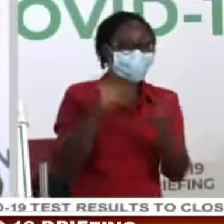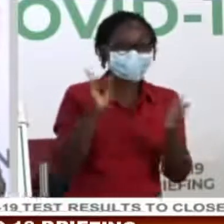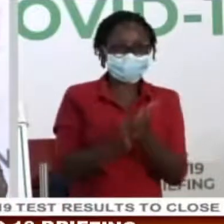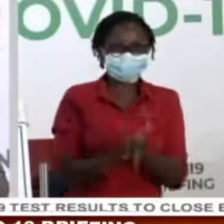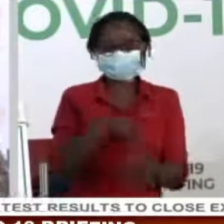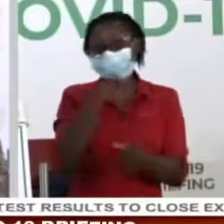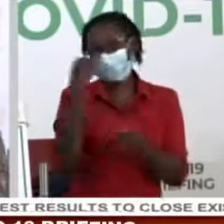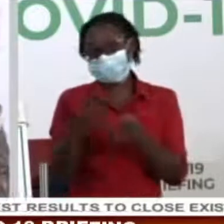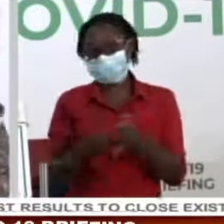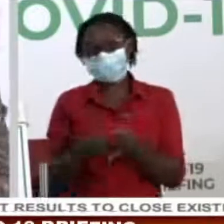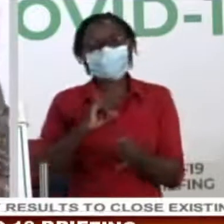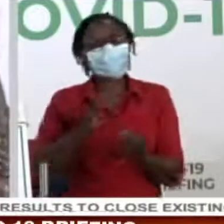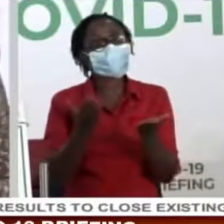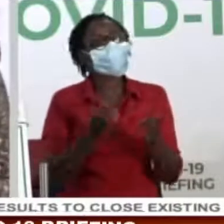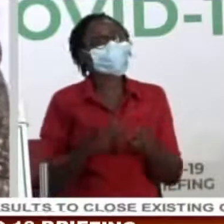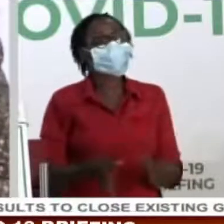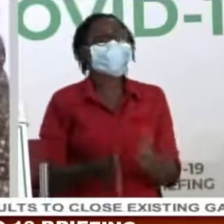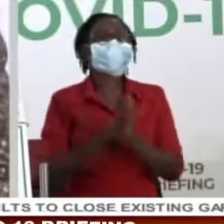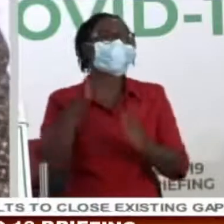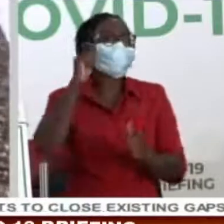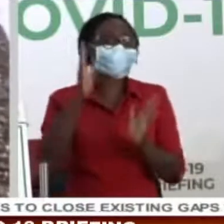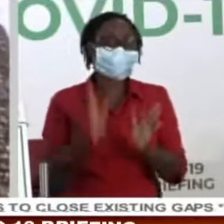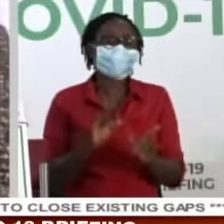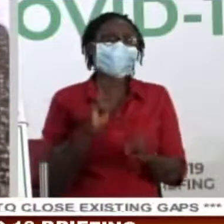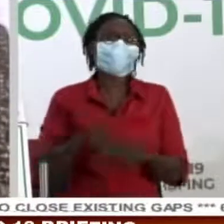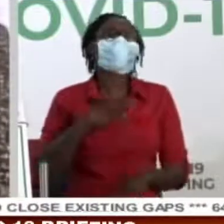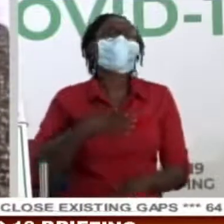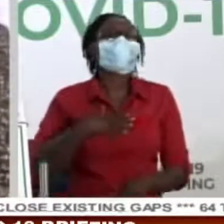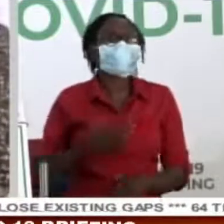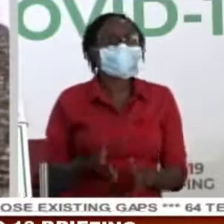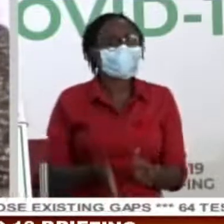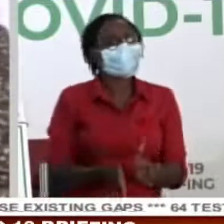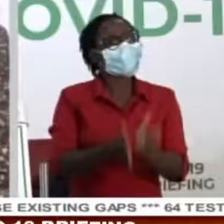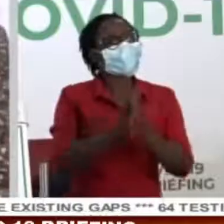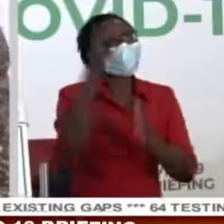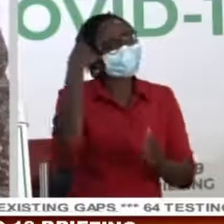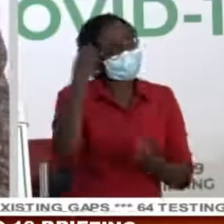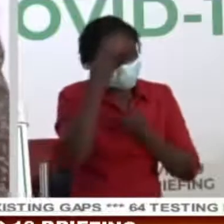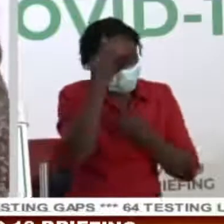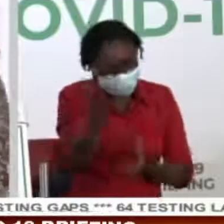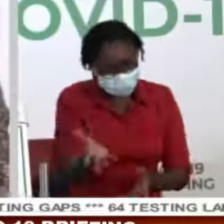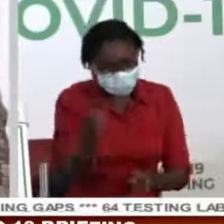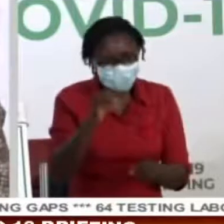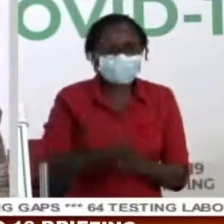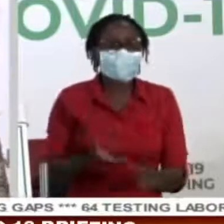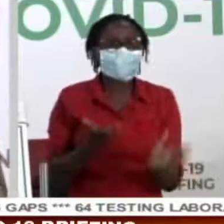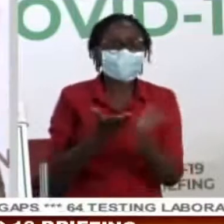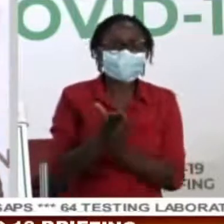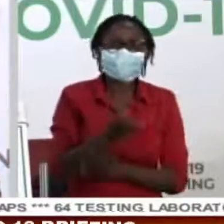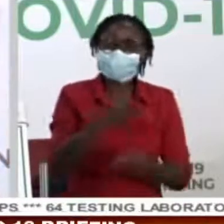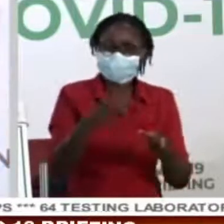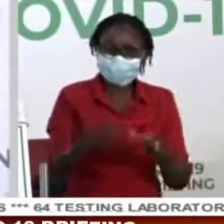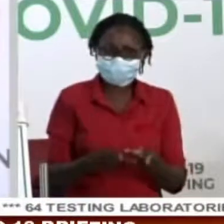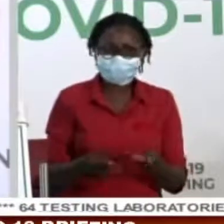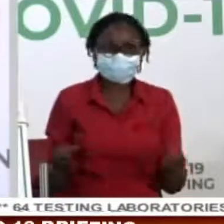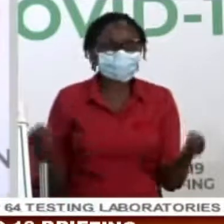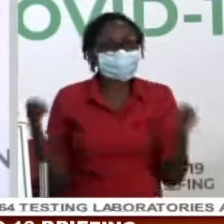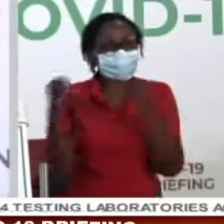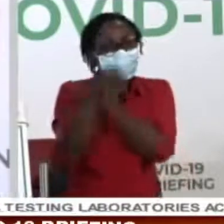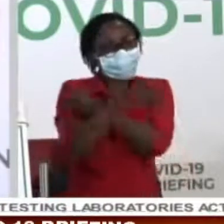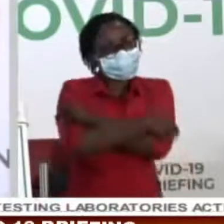like to ask Nigerians to please seek information in the right places. Official channels, we've